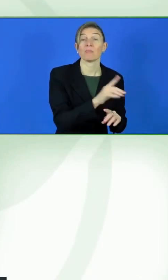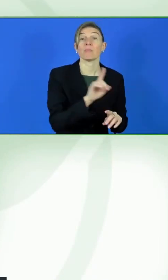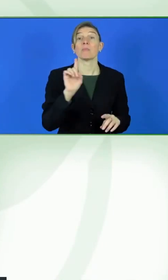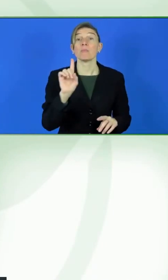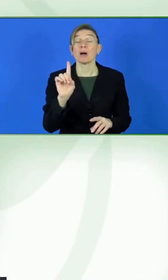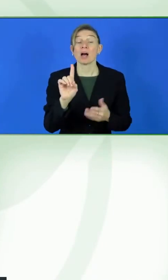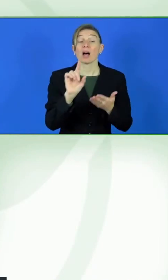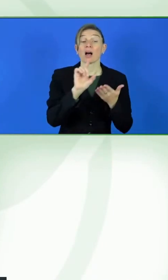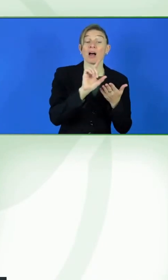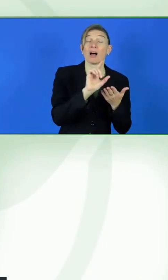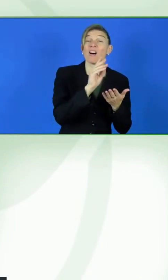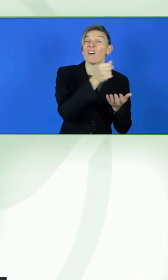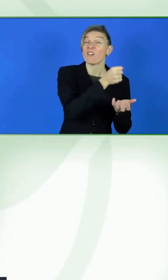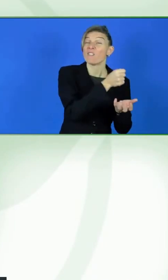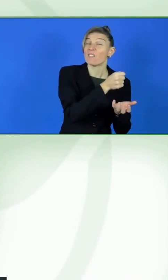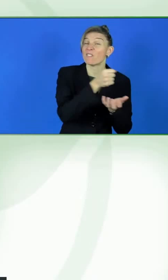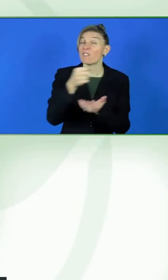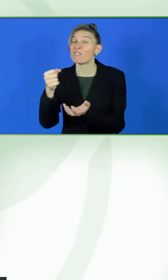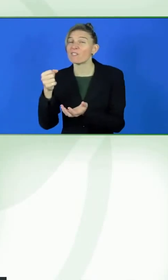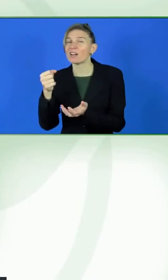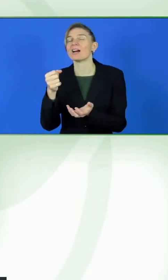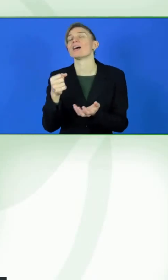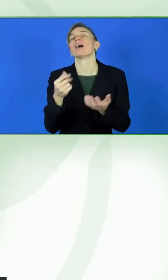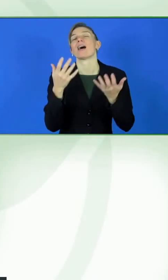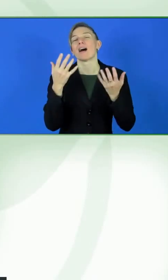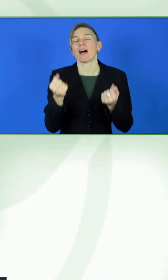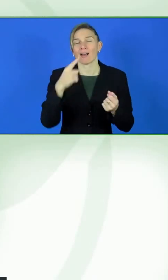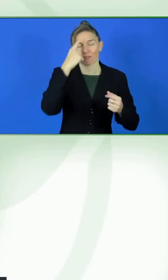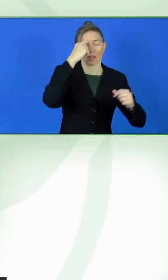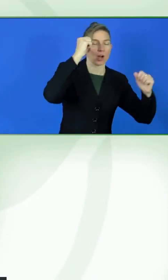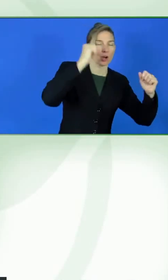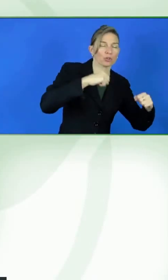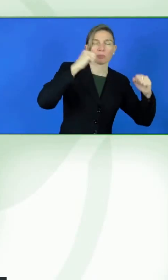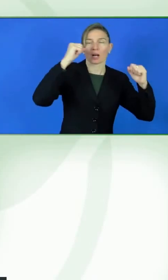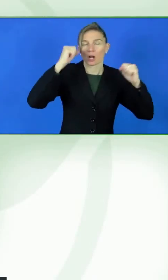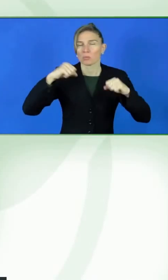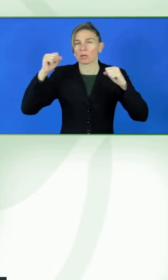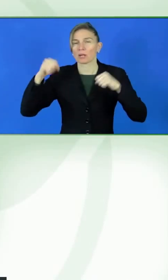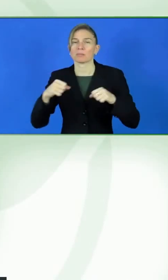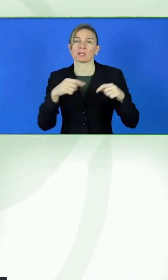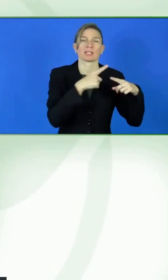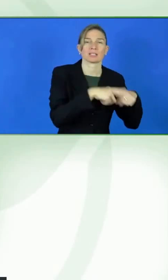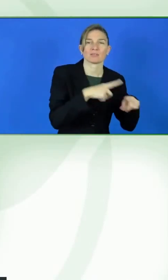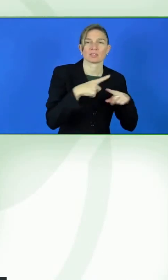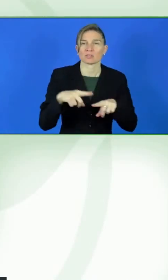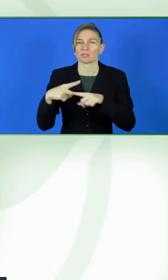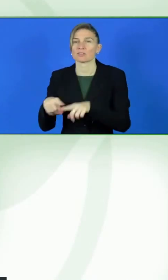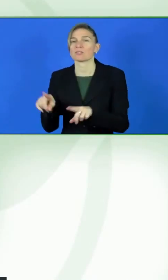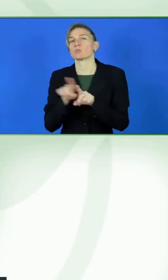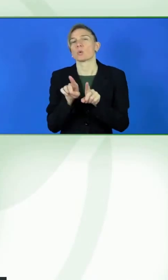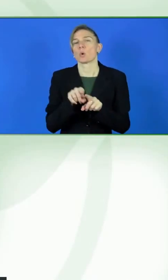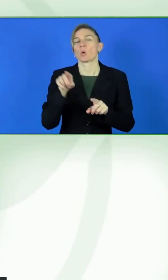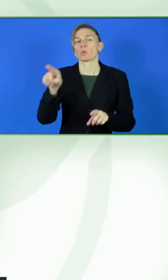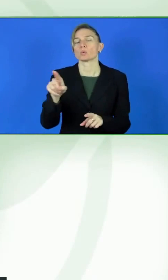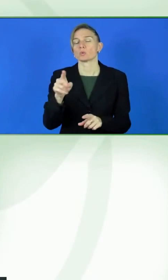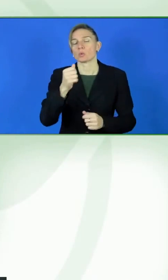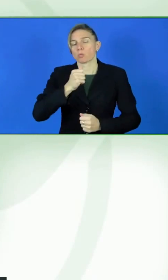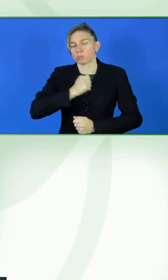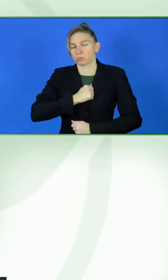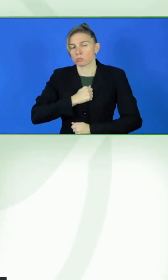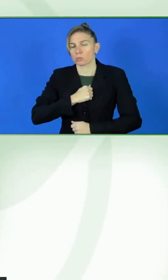have different agreements with private organizations, companies,